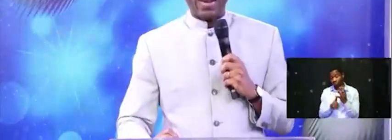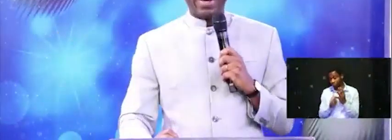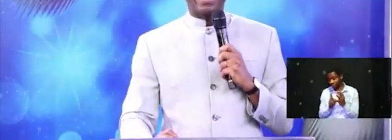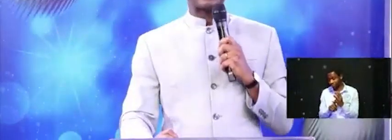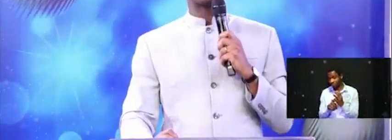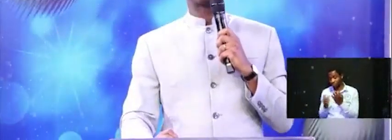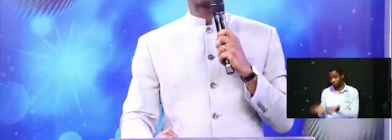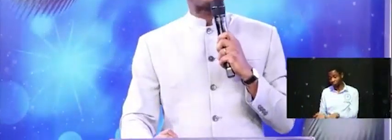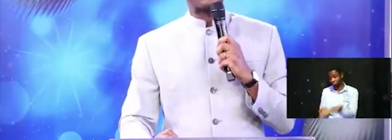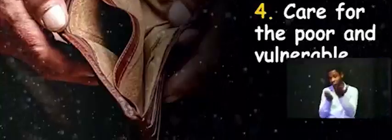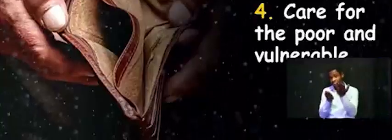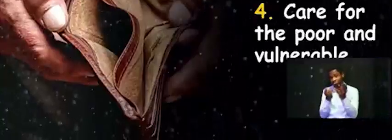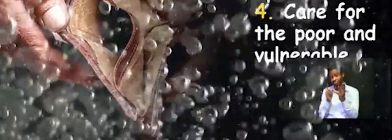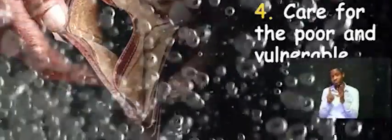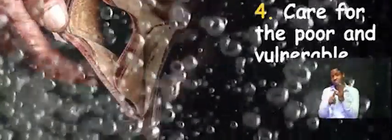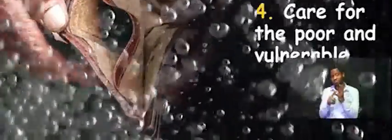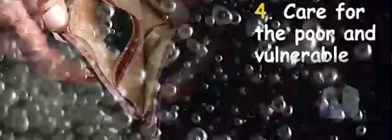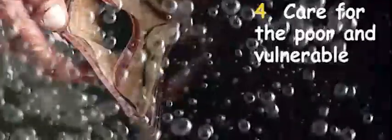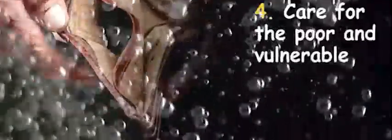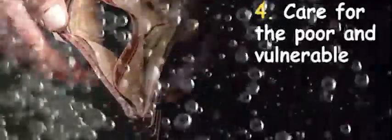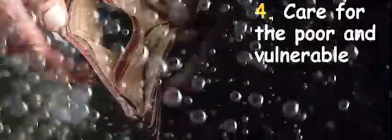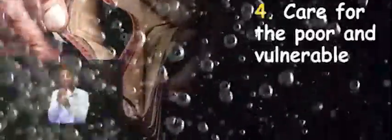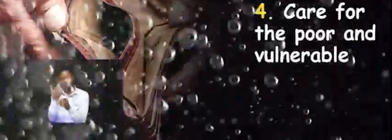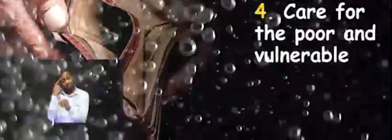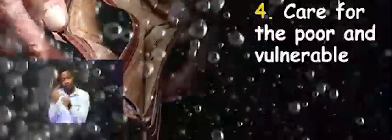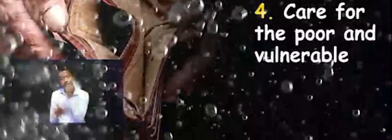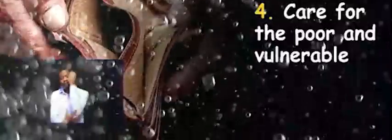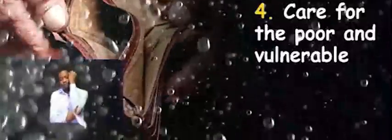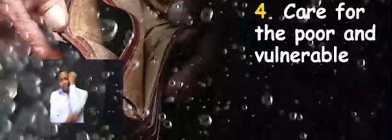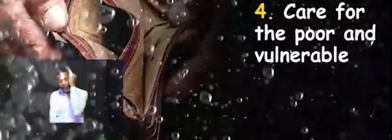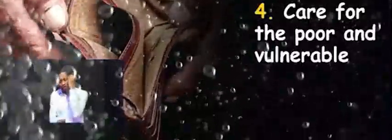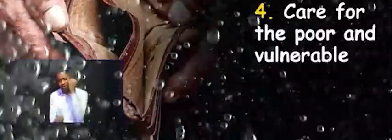4. Care for the poor and vulnerable.